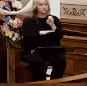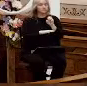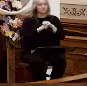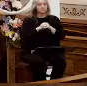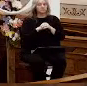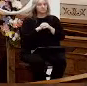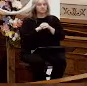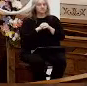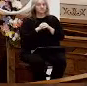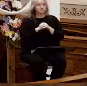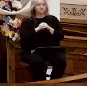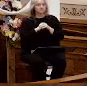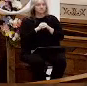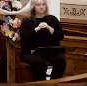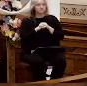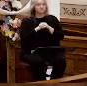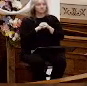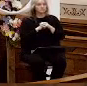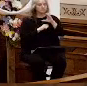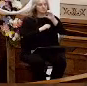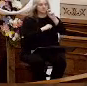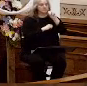anymore.